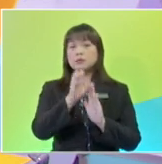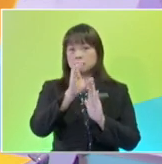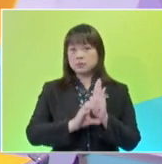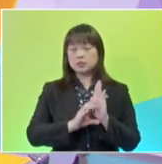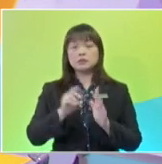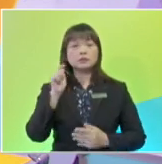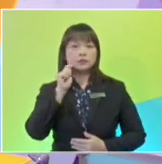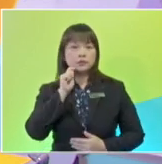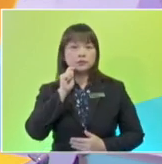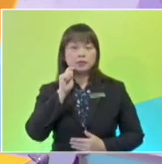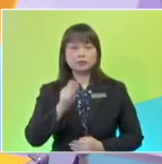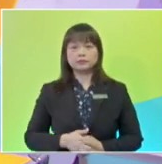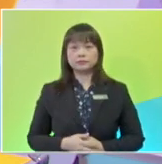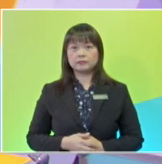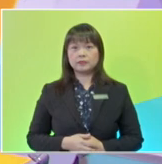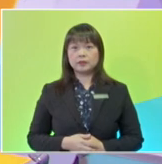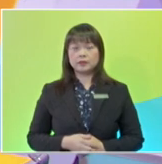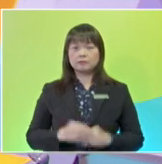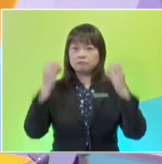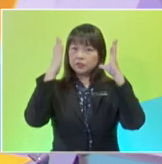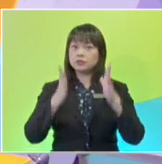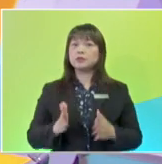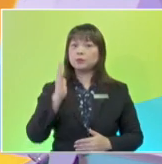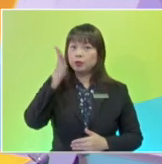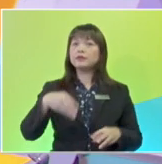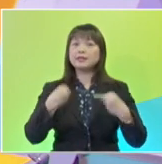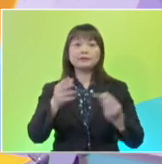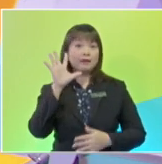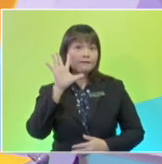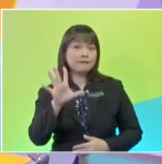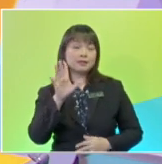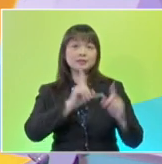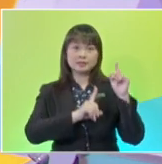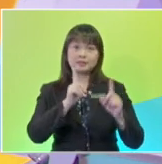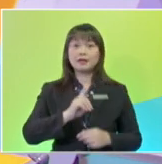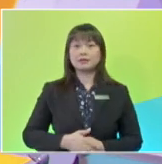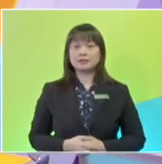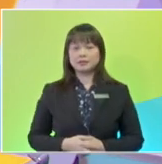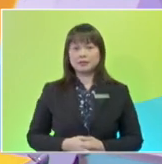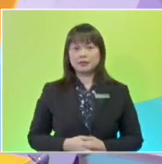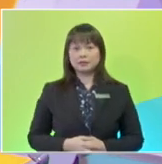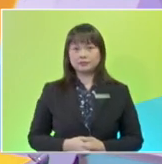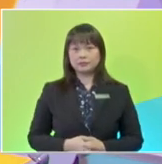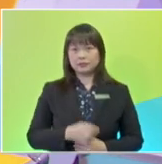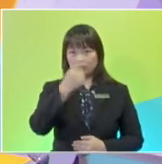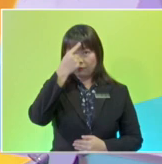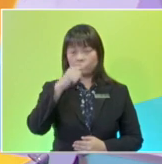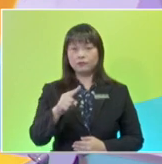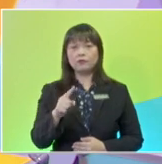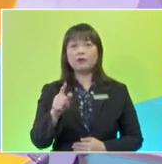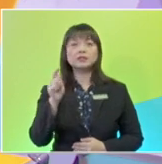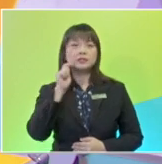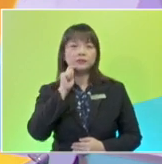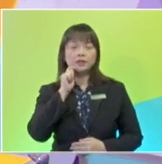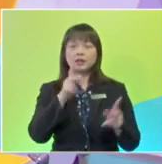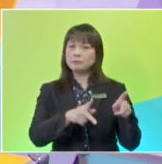tell. Think you did pretty well. I'll mm-hmm. give you 5 stars for it. 5 stars! That means people at home also get 5 stars because yes. they